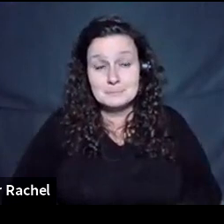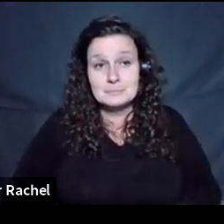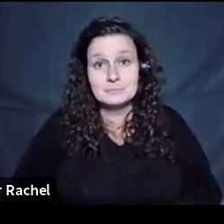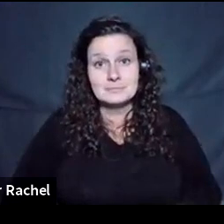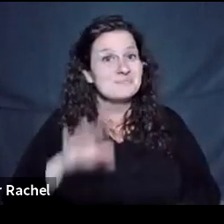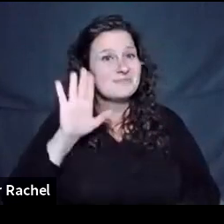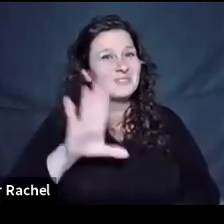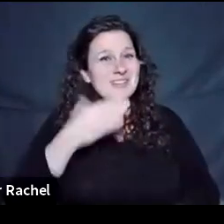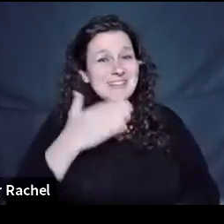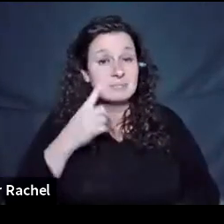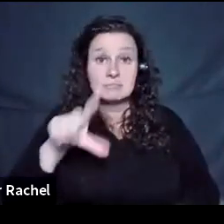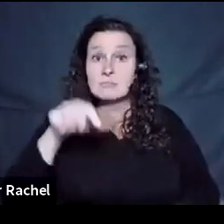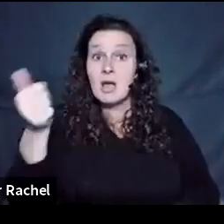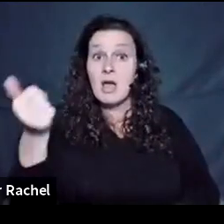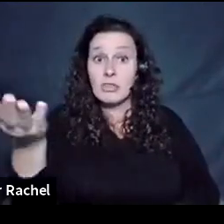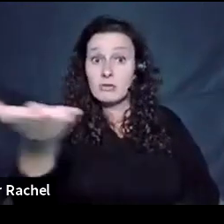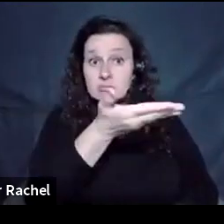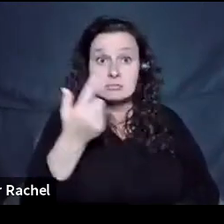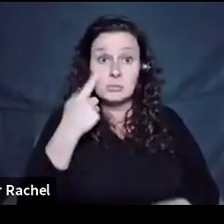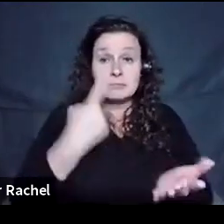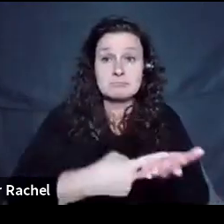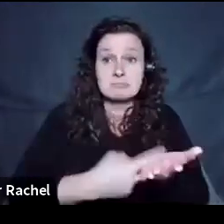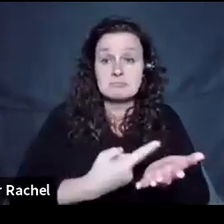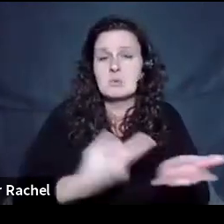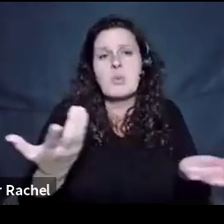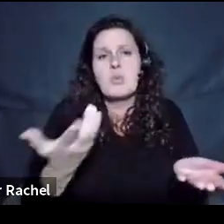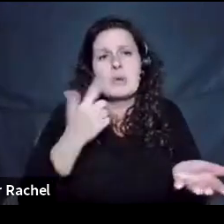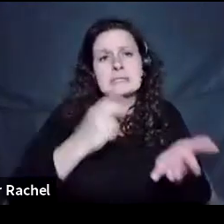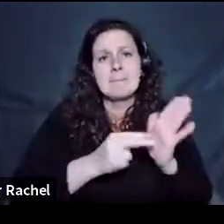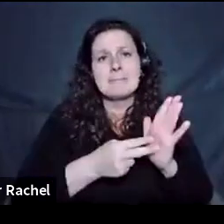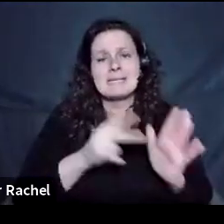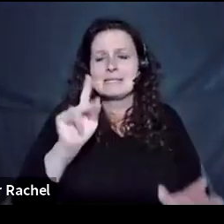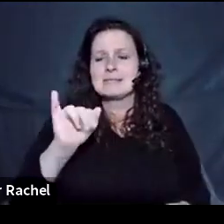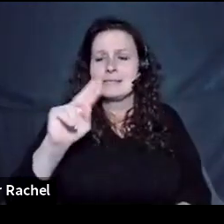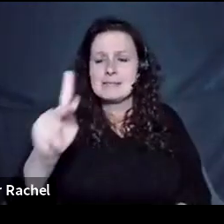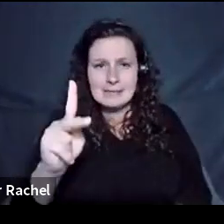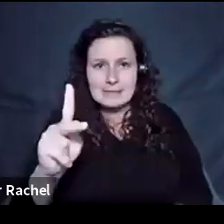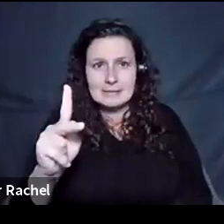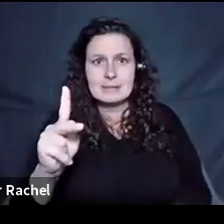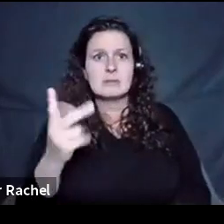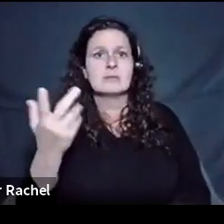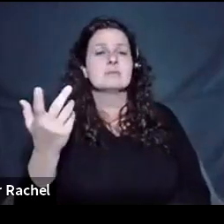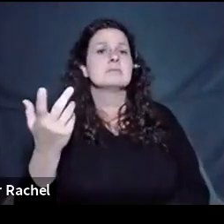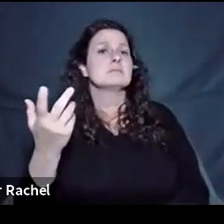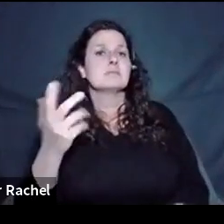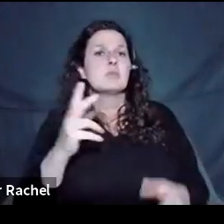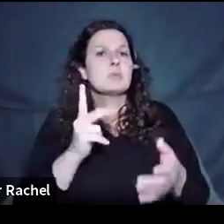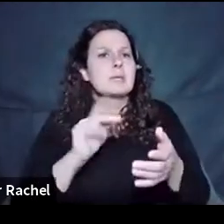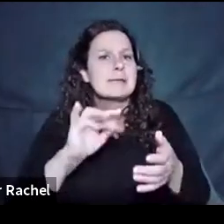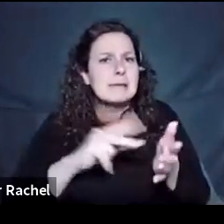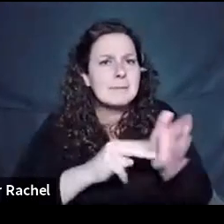Great, thanks. Does anybody else want to talk about what kink is or what kink means to them?